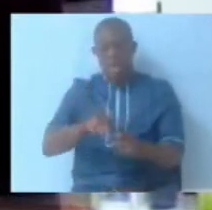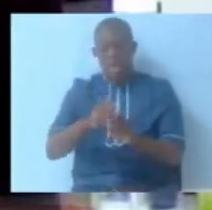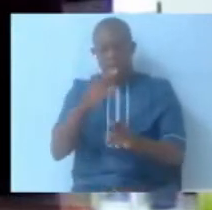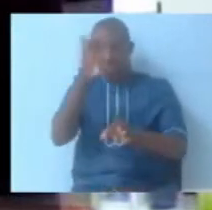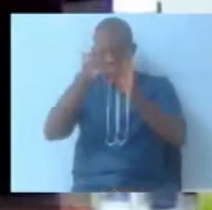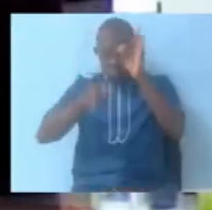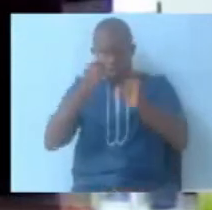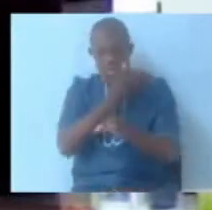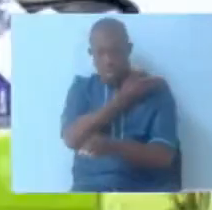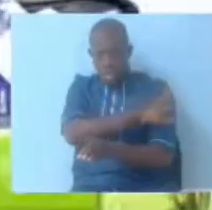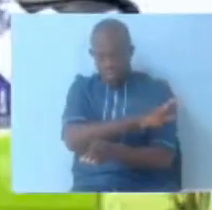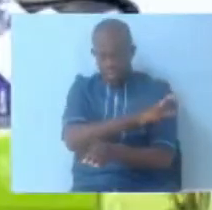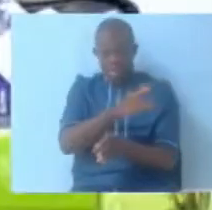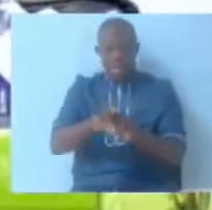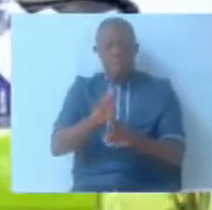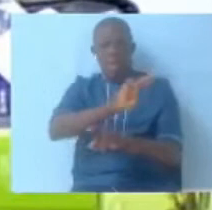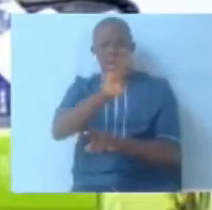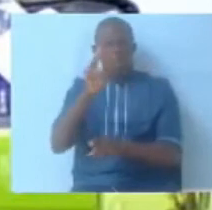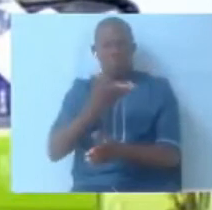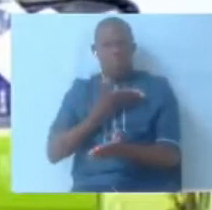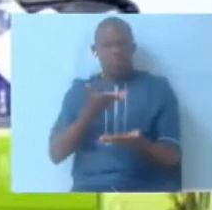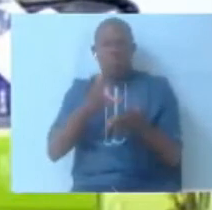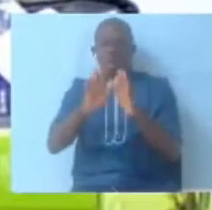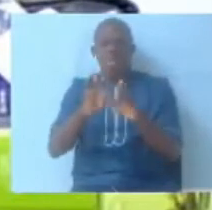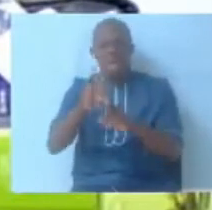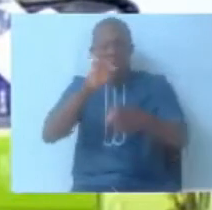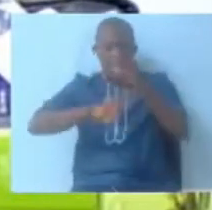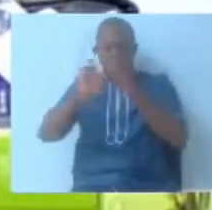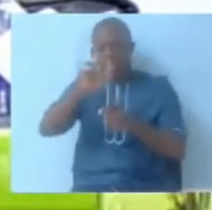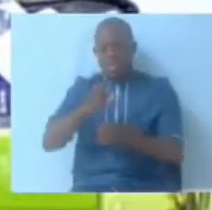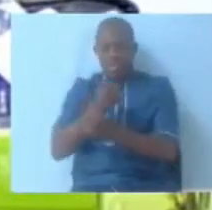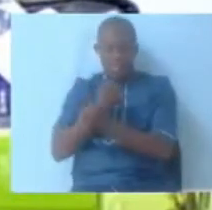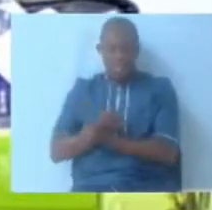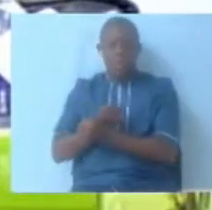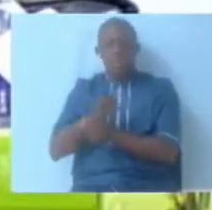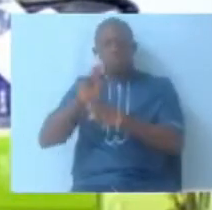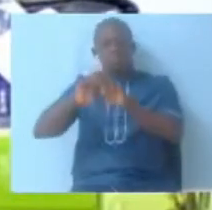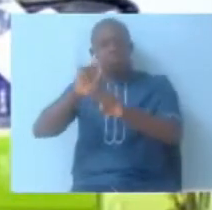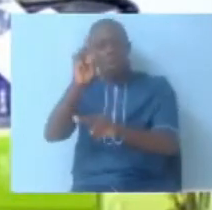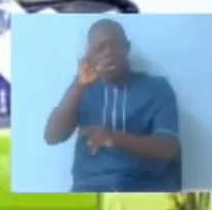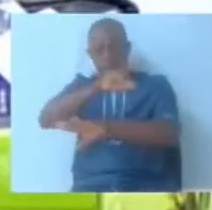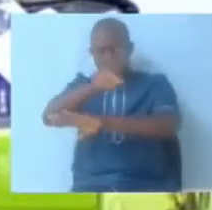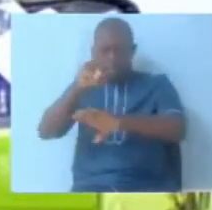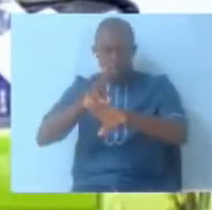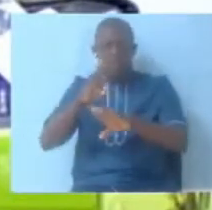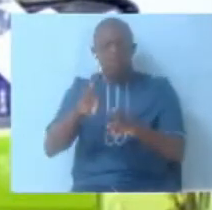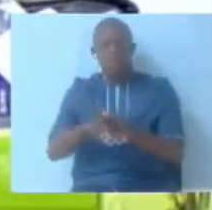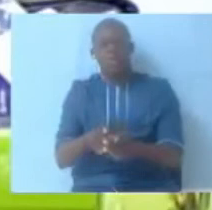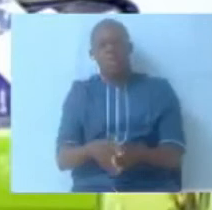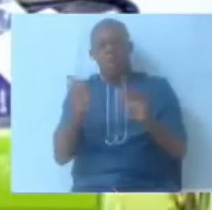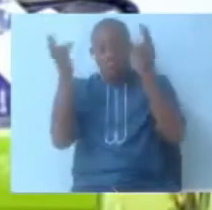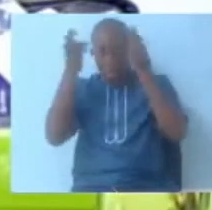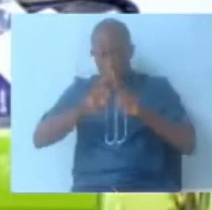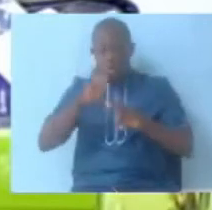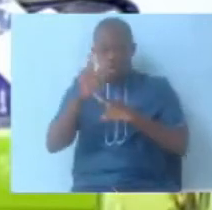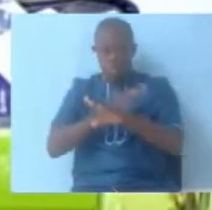bay dali lataje kote ke buruka umare ni muka kango di buruka te mura kote ke sindi lula gile. No, legally, ugly as it was, there was a basis